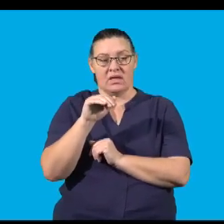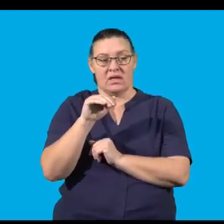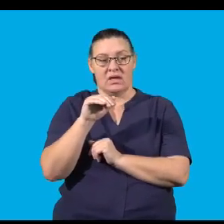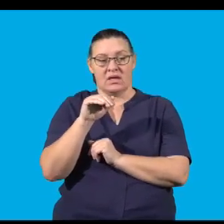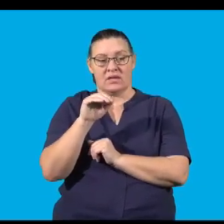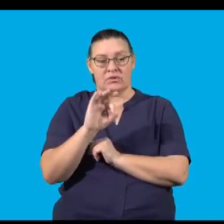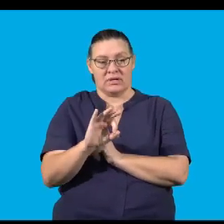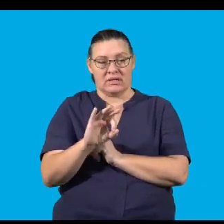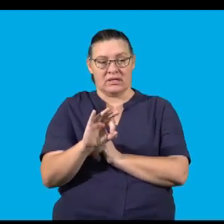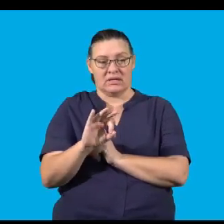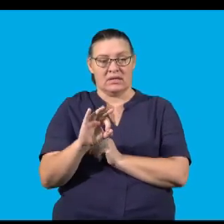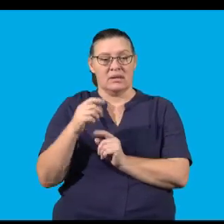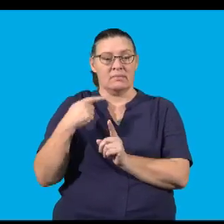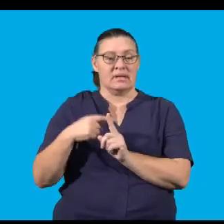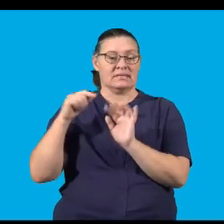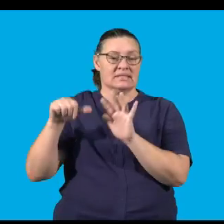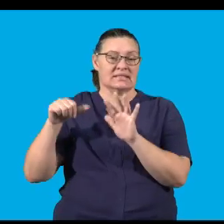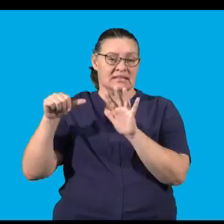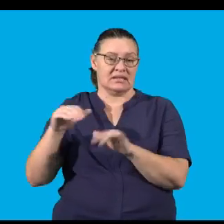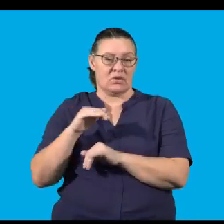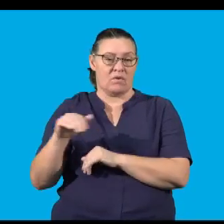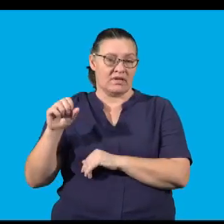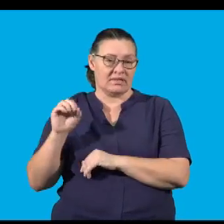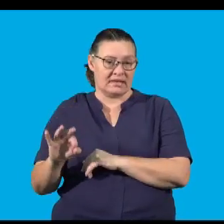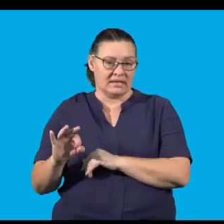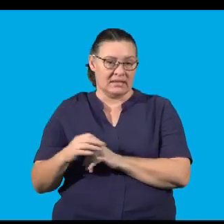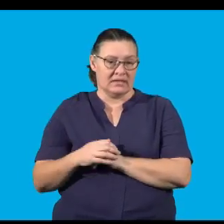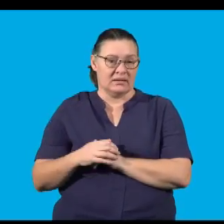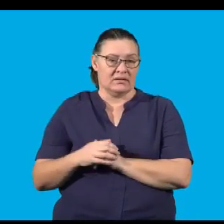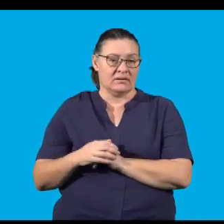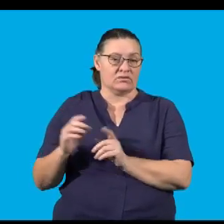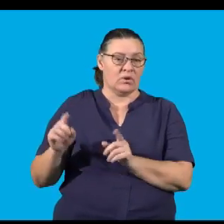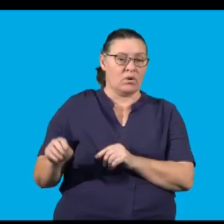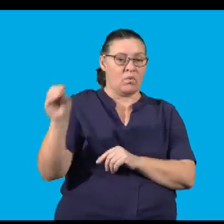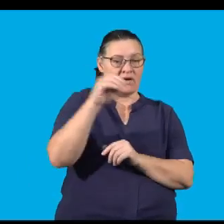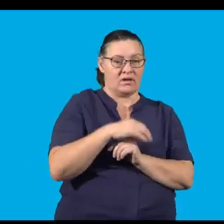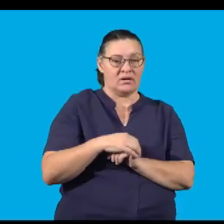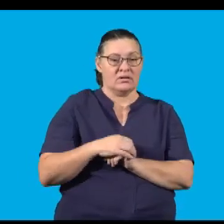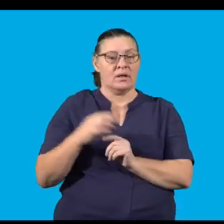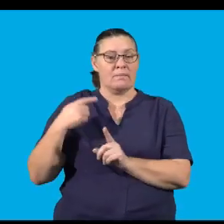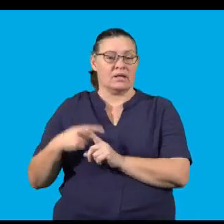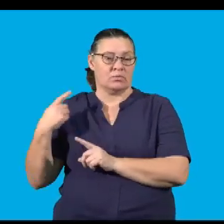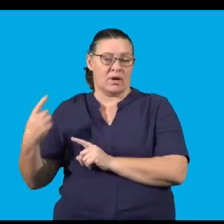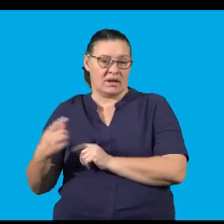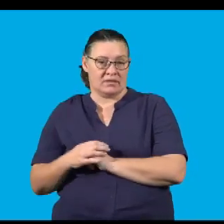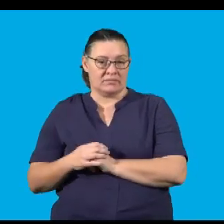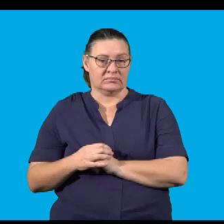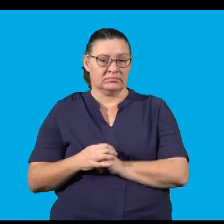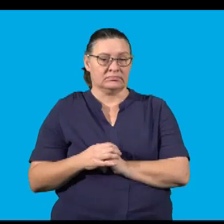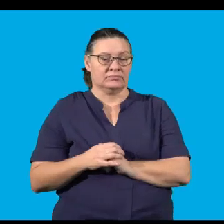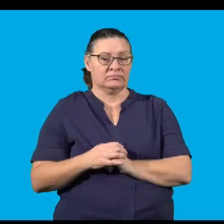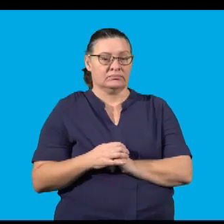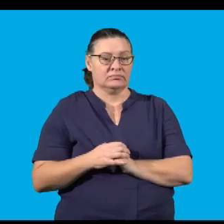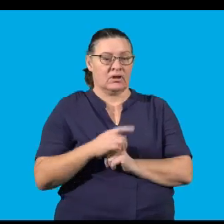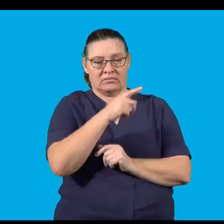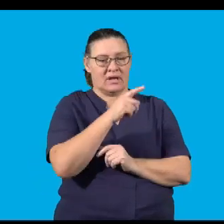plus 16/3, and at the same time let's bring the 1 over, so we get plus 1. So we end up